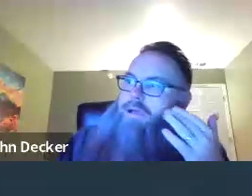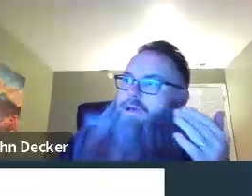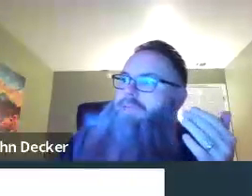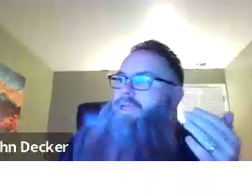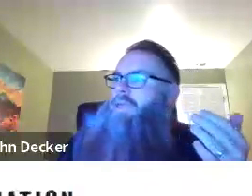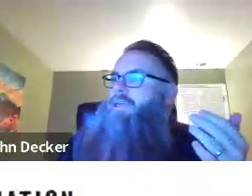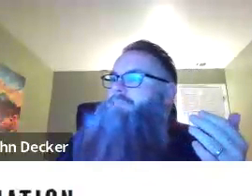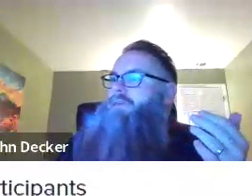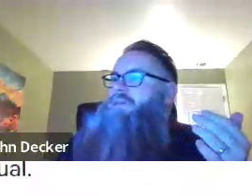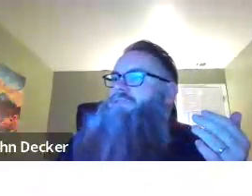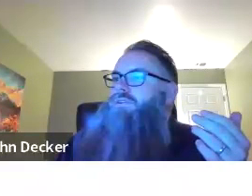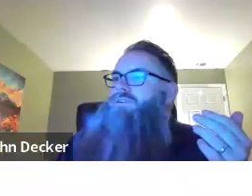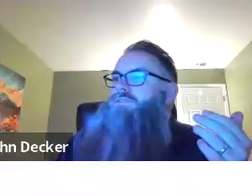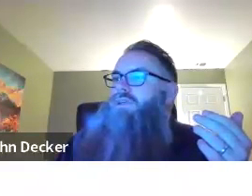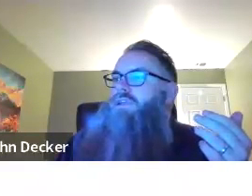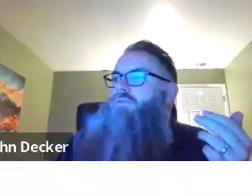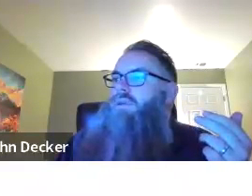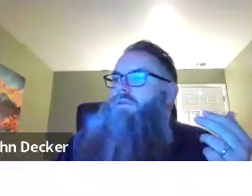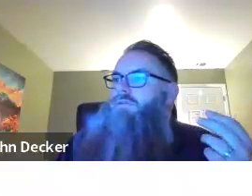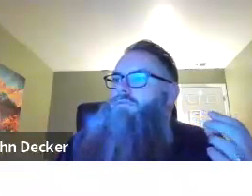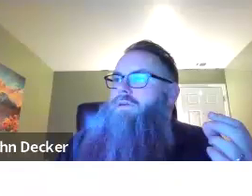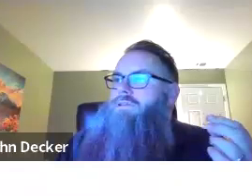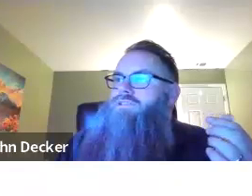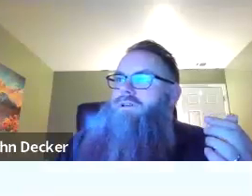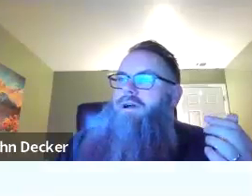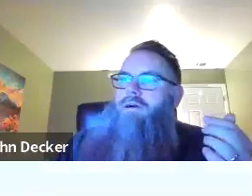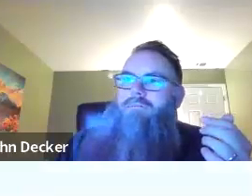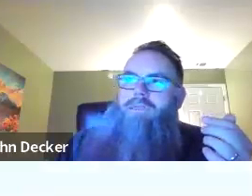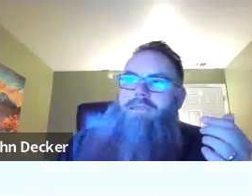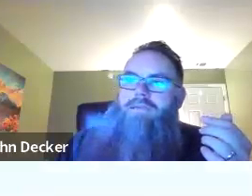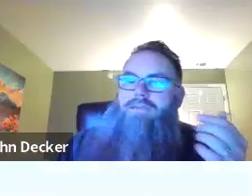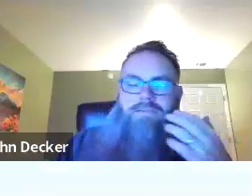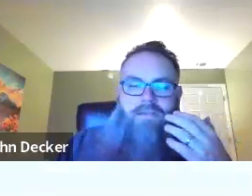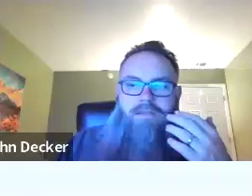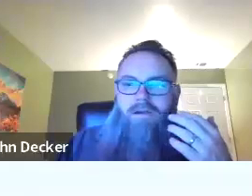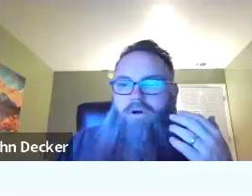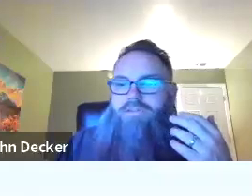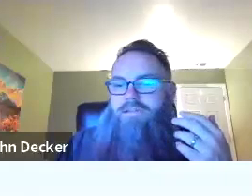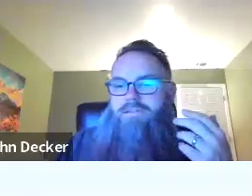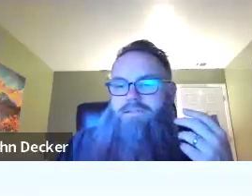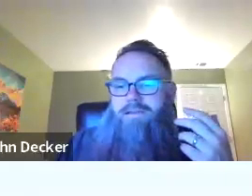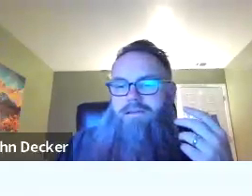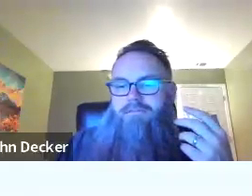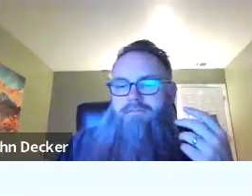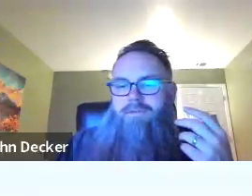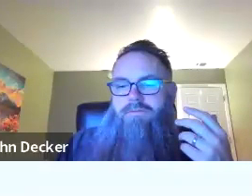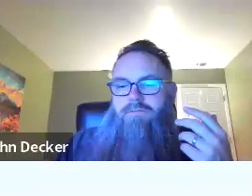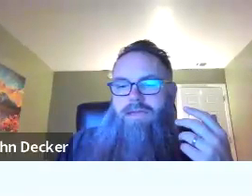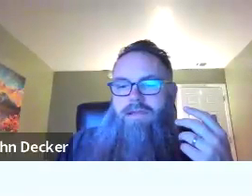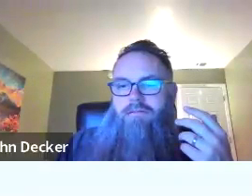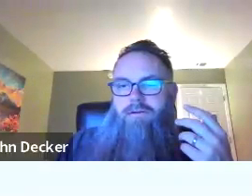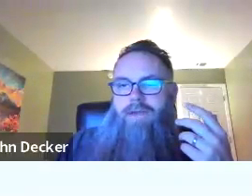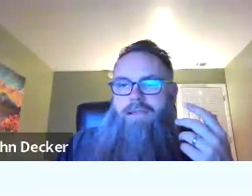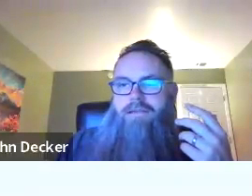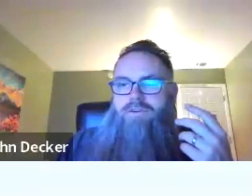about AB 3291, which is Alta's, we